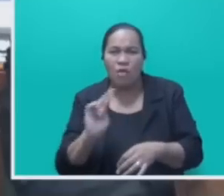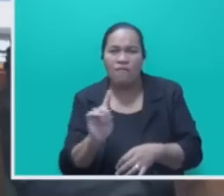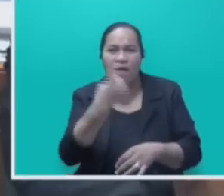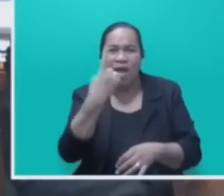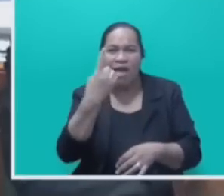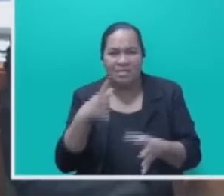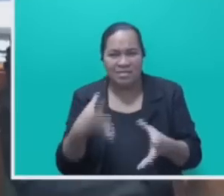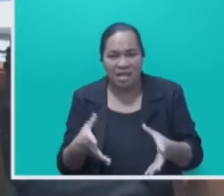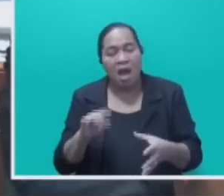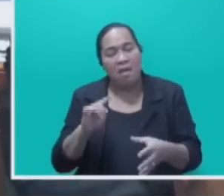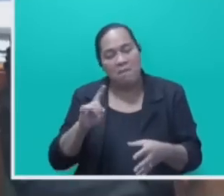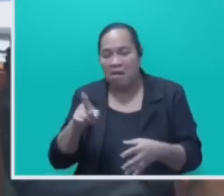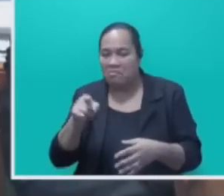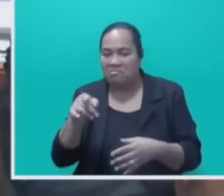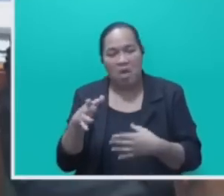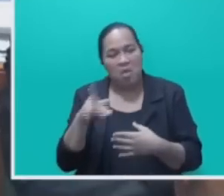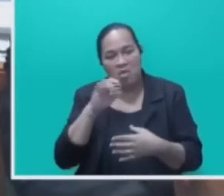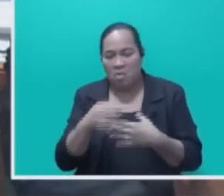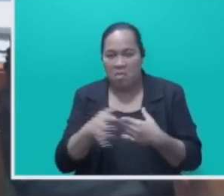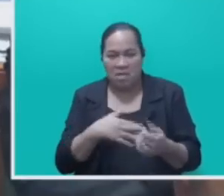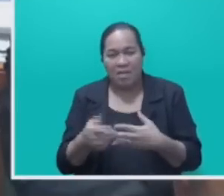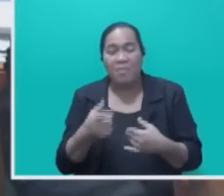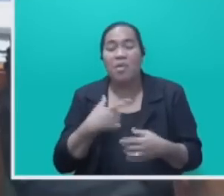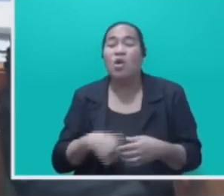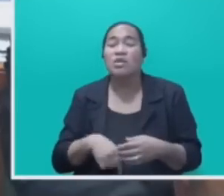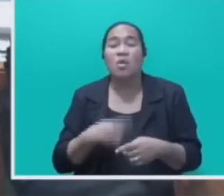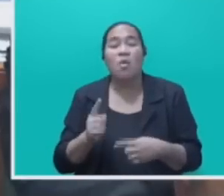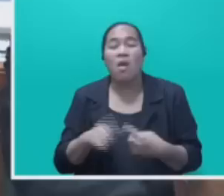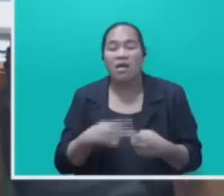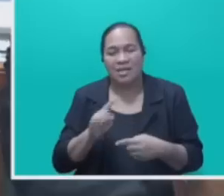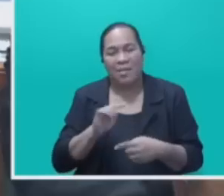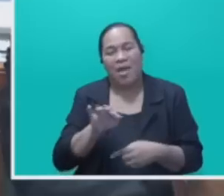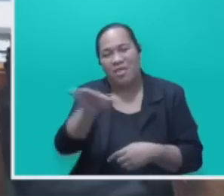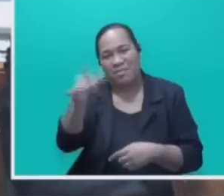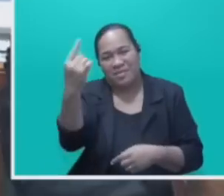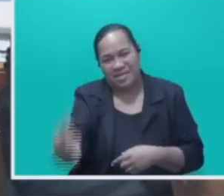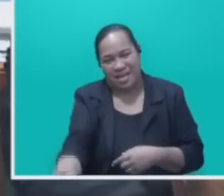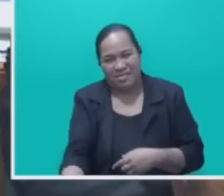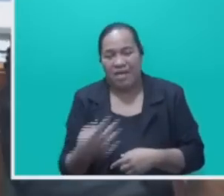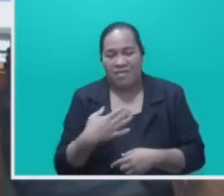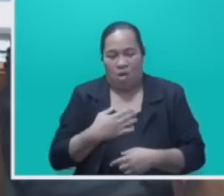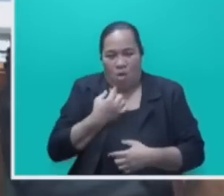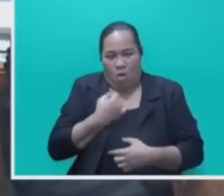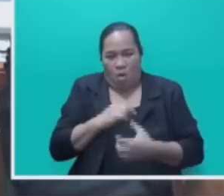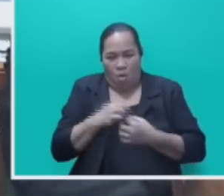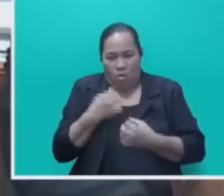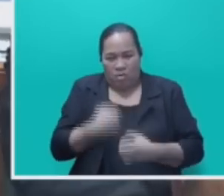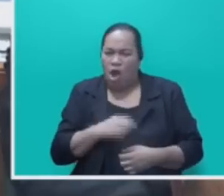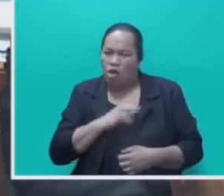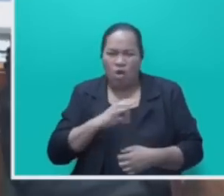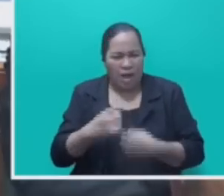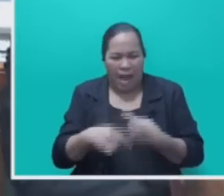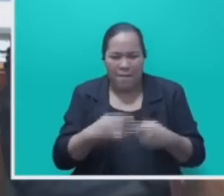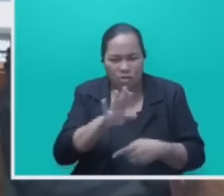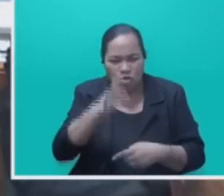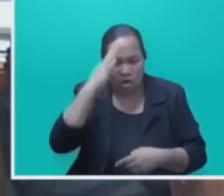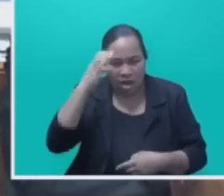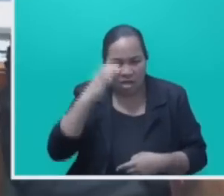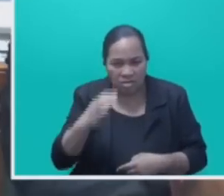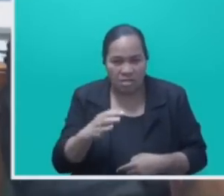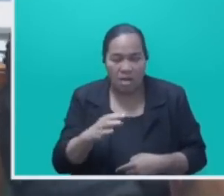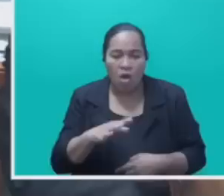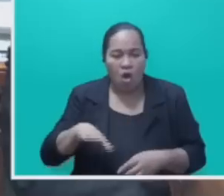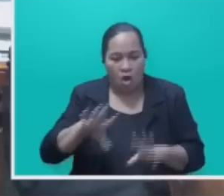But they will do it come what may, because it's all about themselves individually, not about the country or